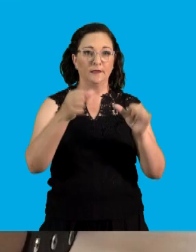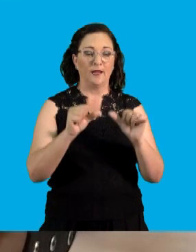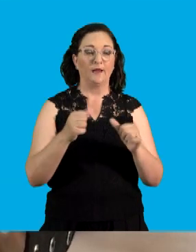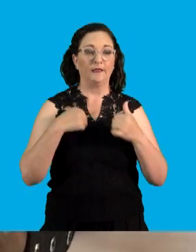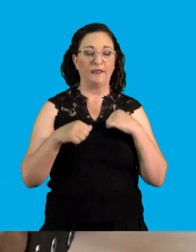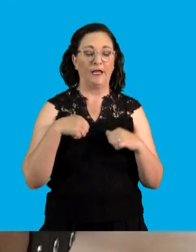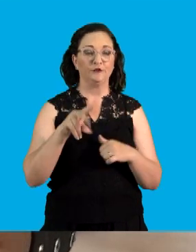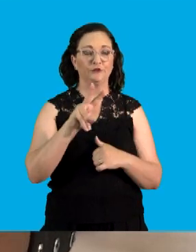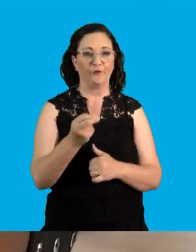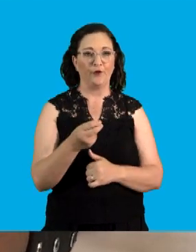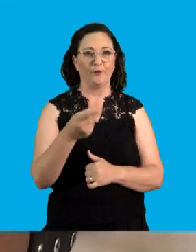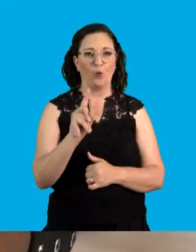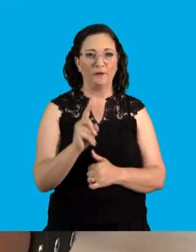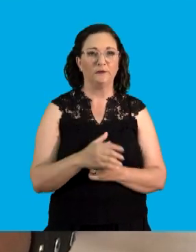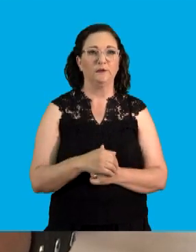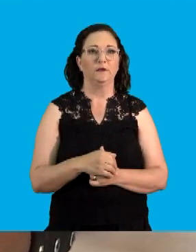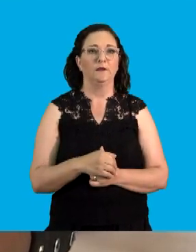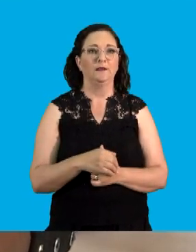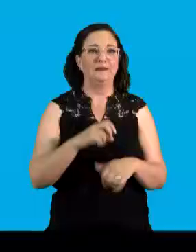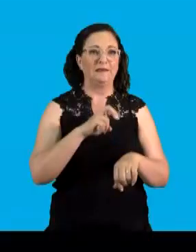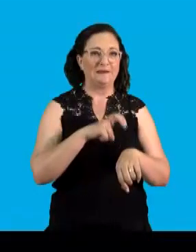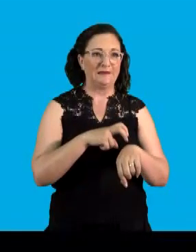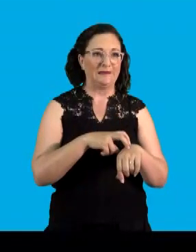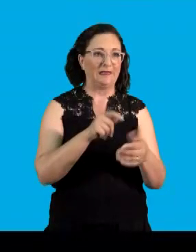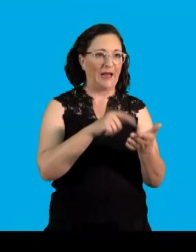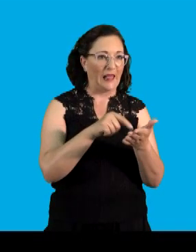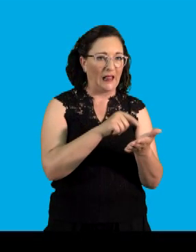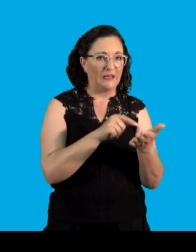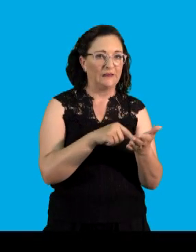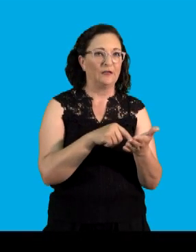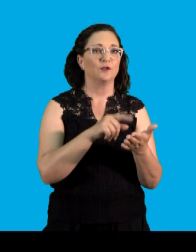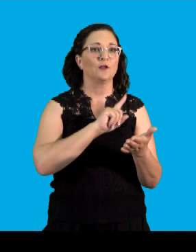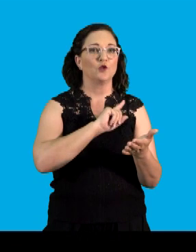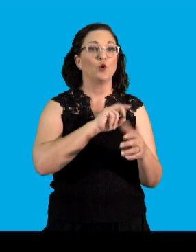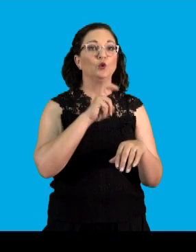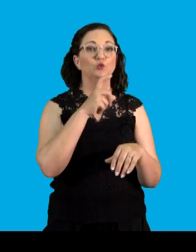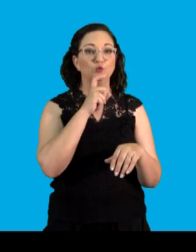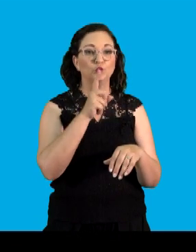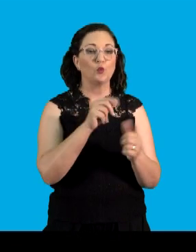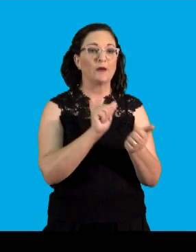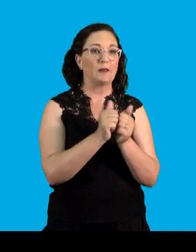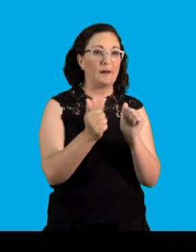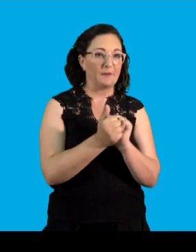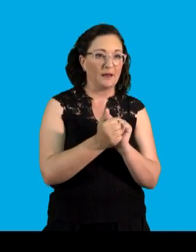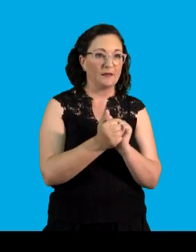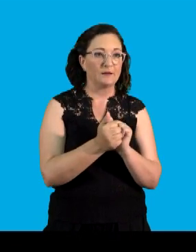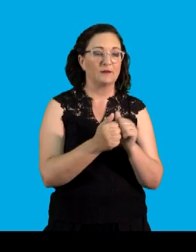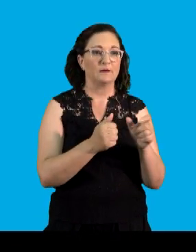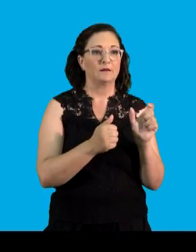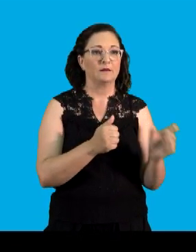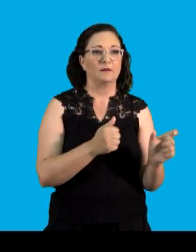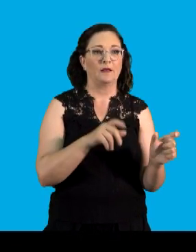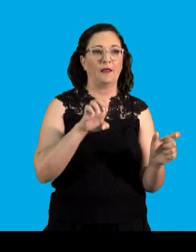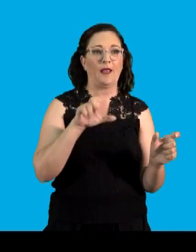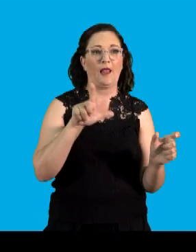be calculate. So you need to find an answer using a mathematical method. And then when they say to elaborate, so here